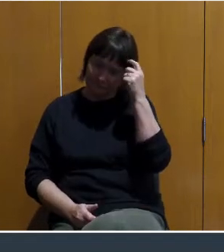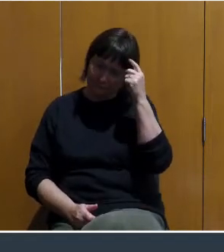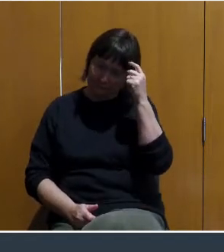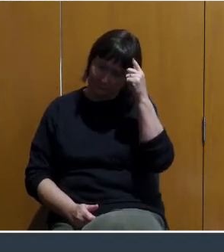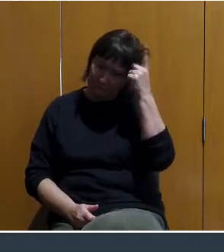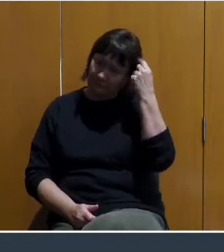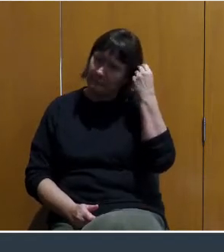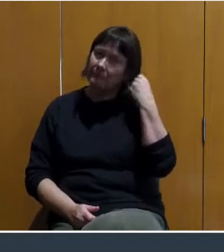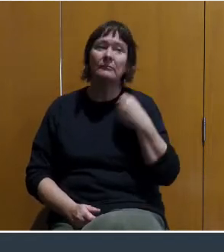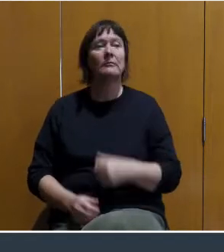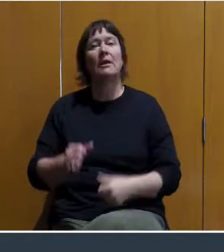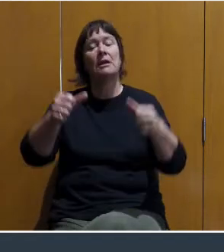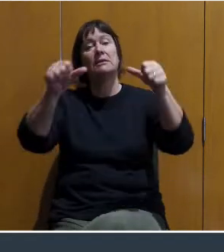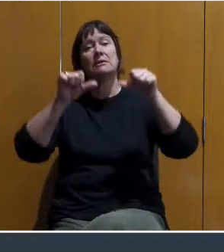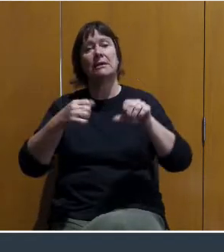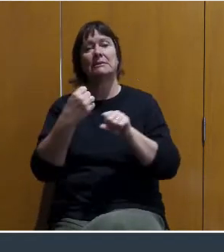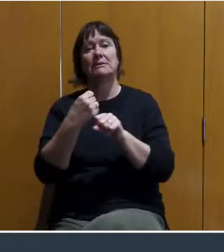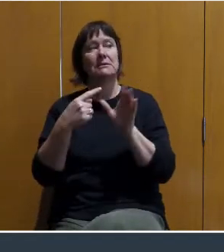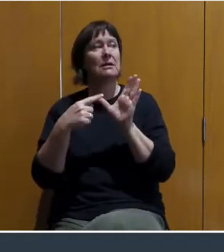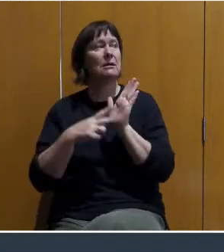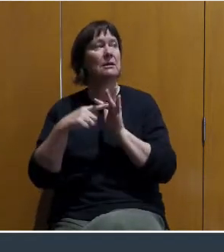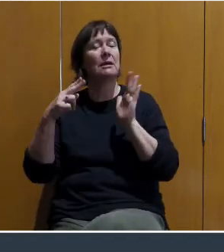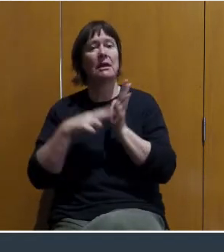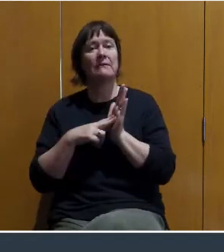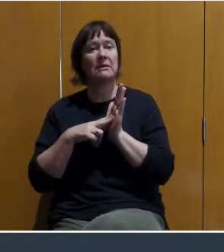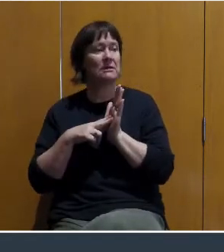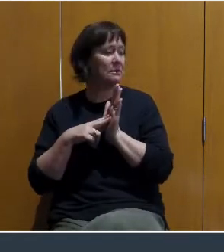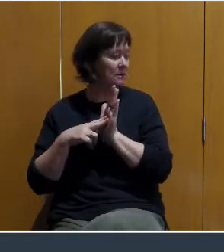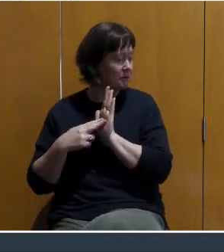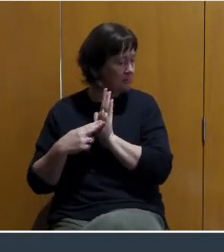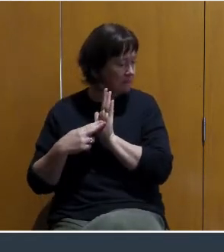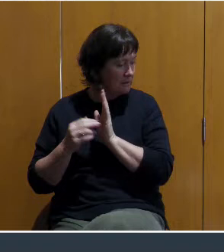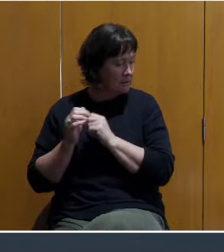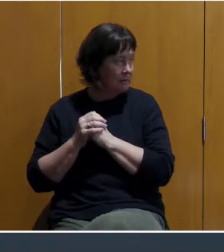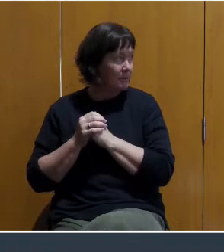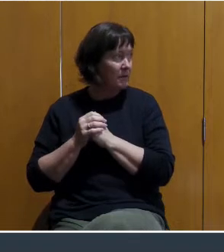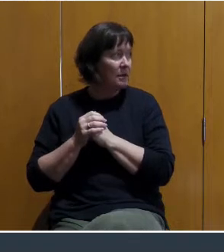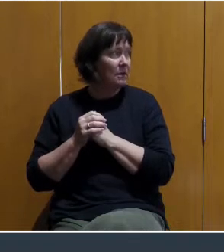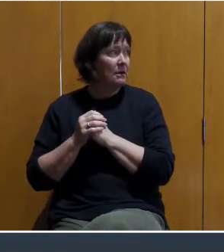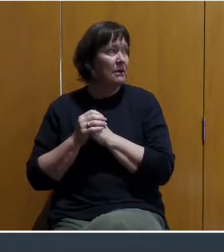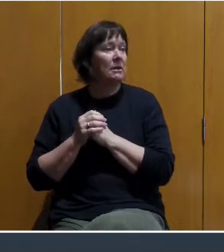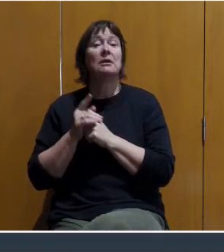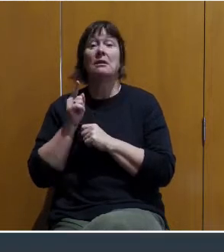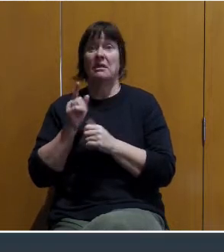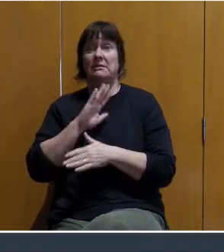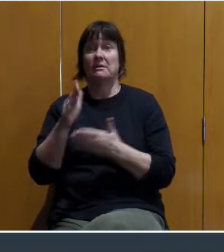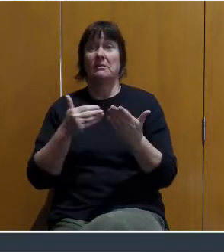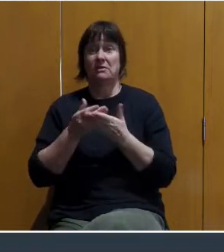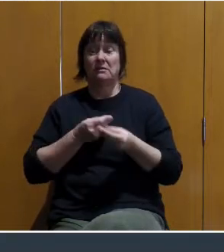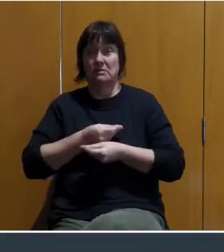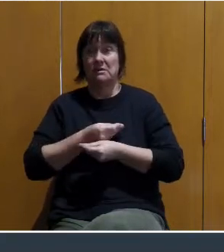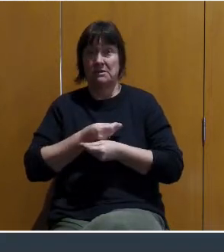And could we please have Gavin Ide up to present? And councillors, this submission was